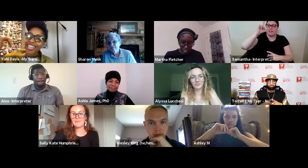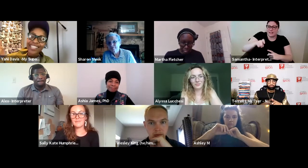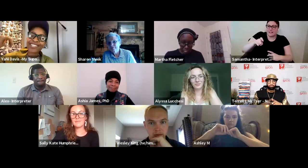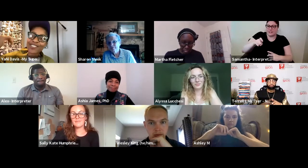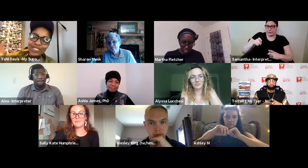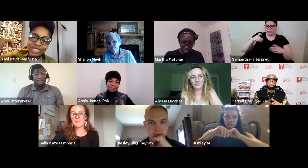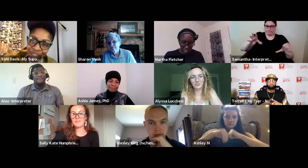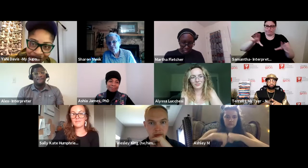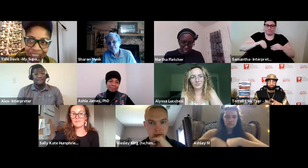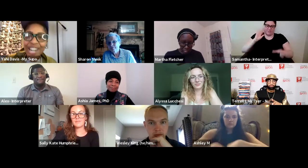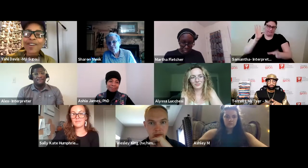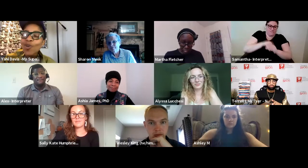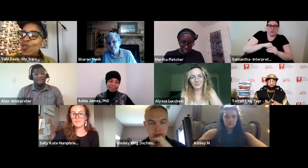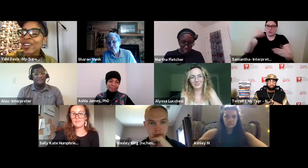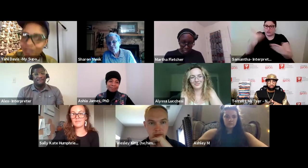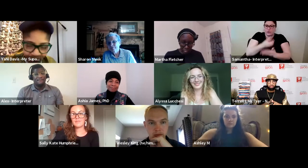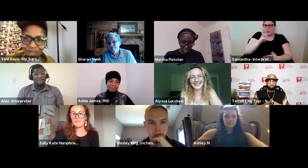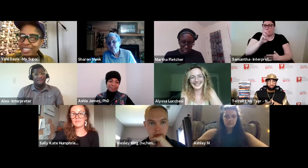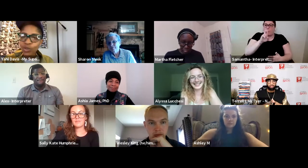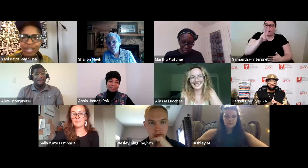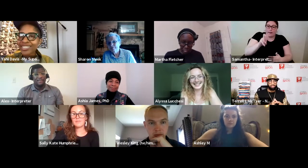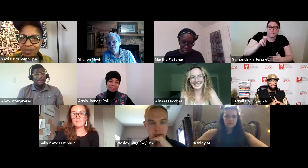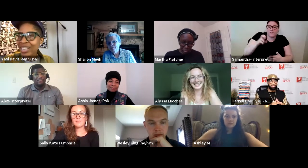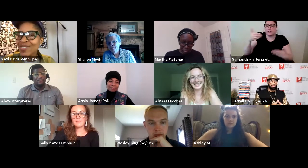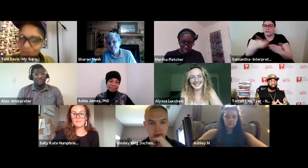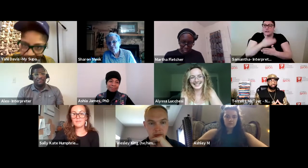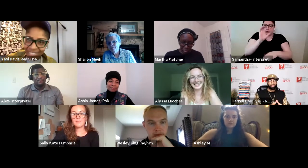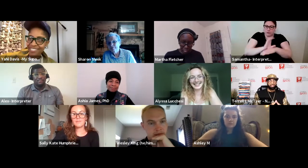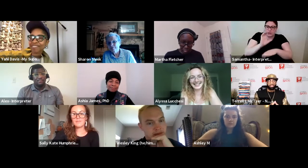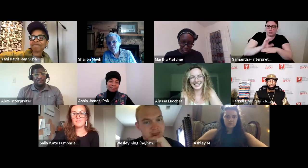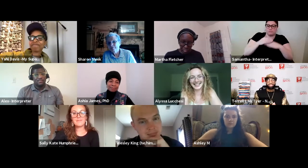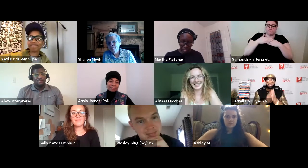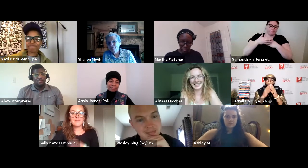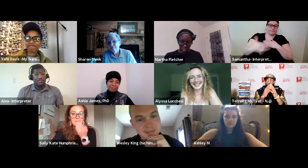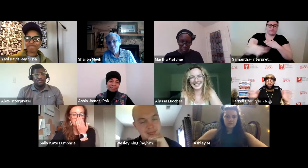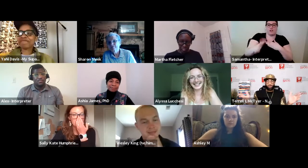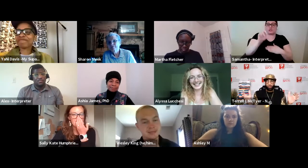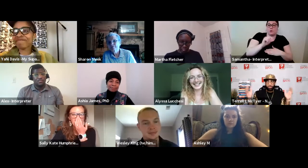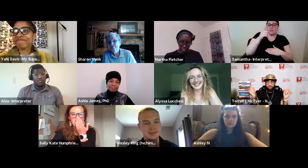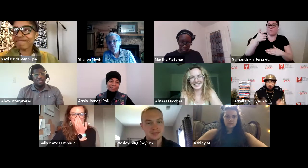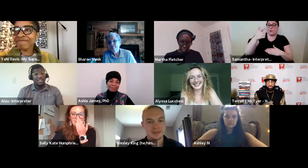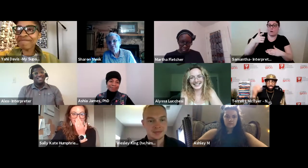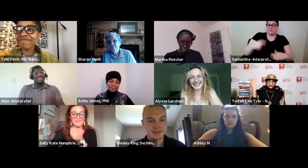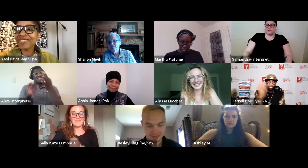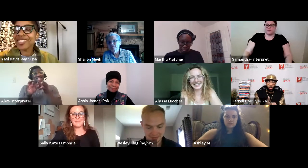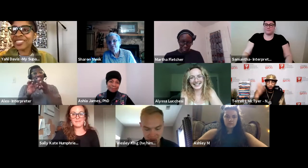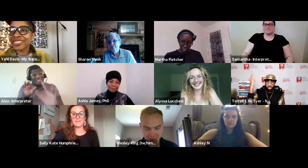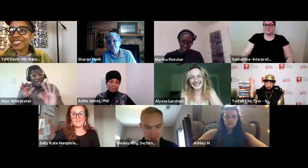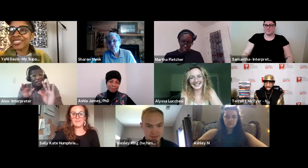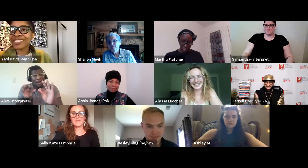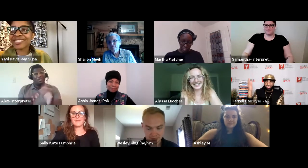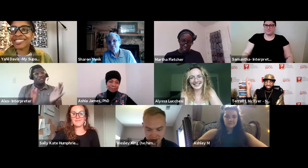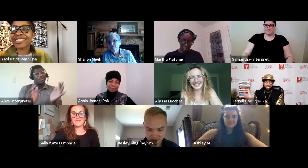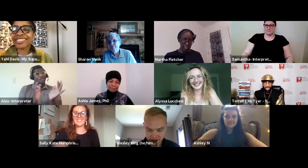wave and the new church moving forward in 2021. It's so simple. The Bible says, go